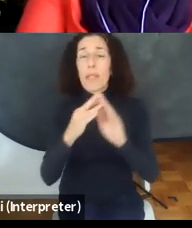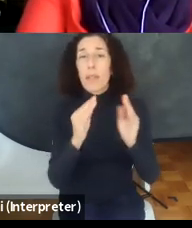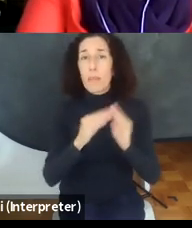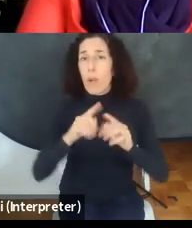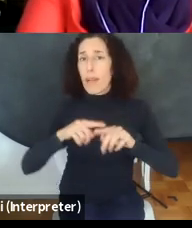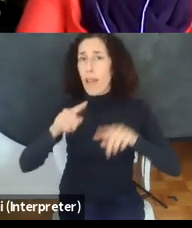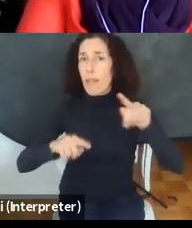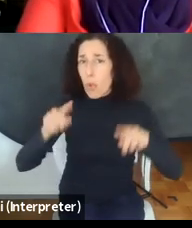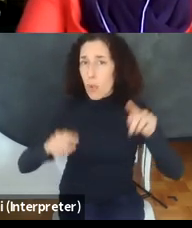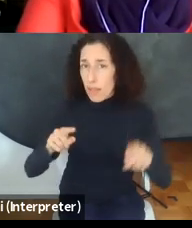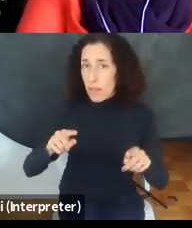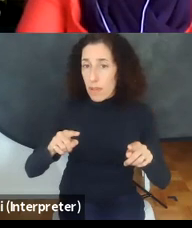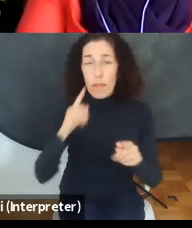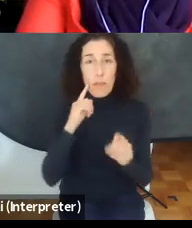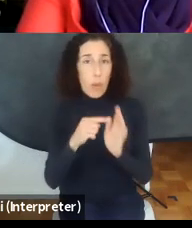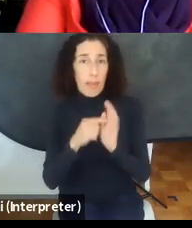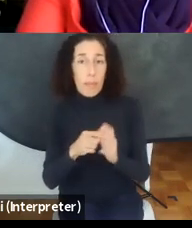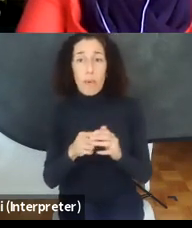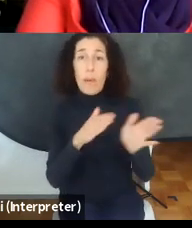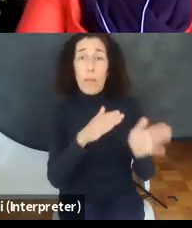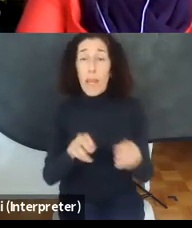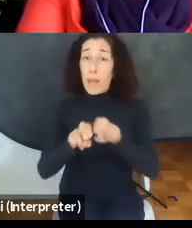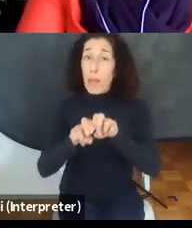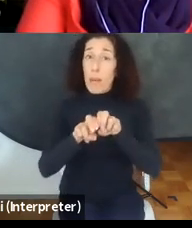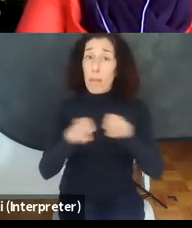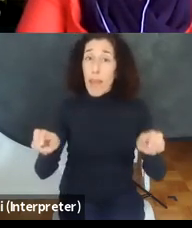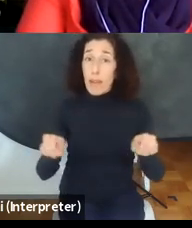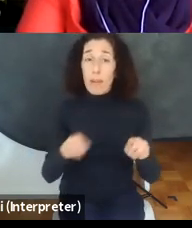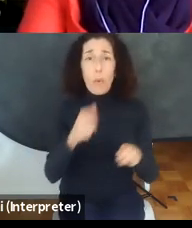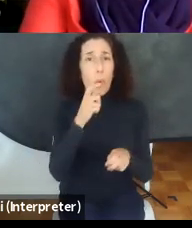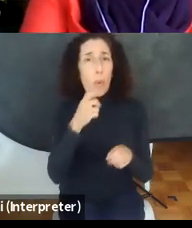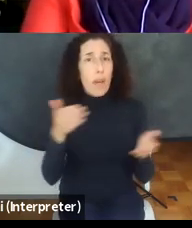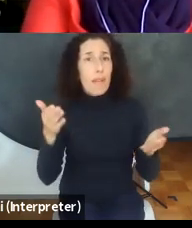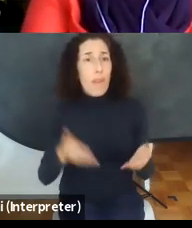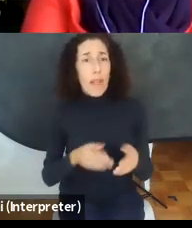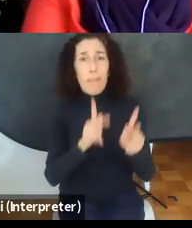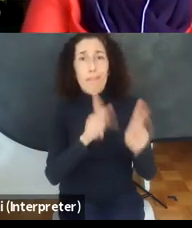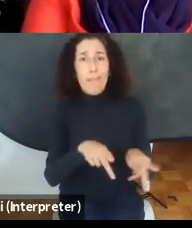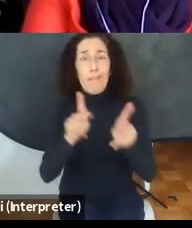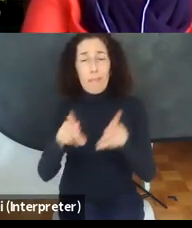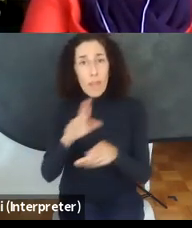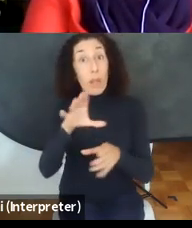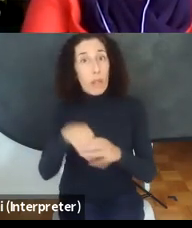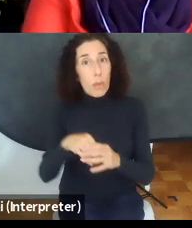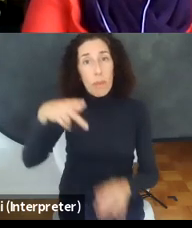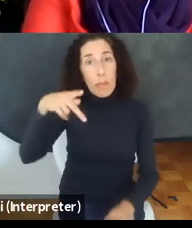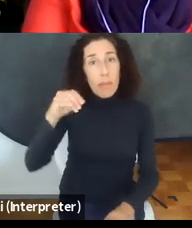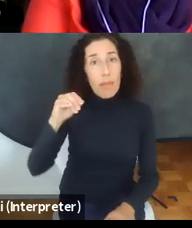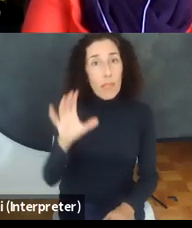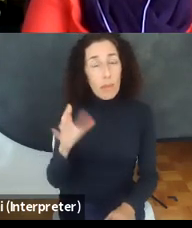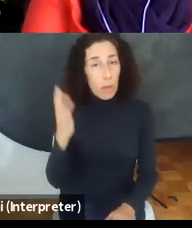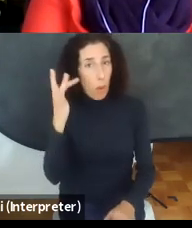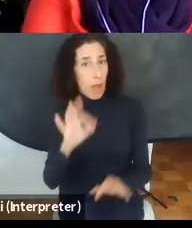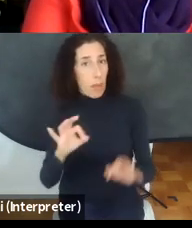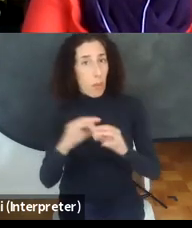with, oh, when you're planning a panel, for example, like this panel, we really have to make sure we include people of color, because we need to get everyone's